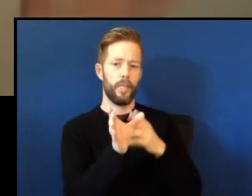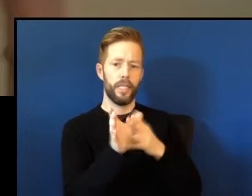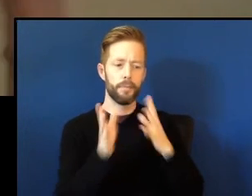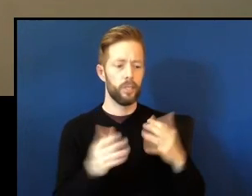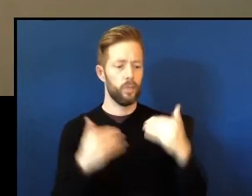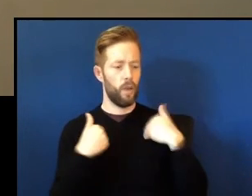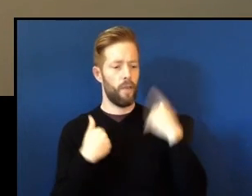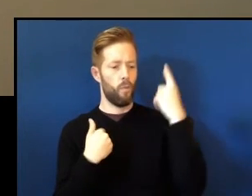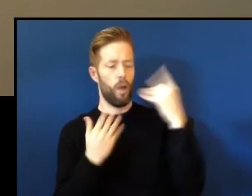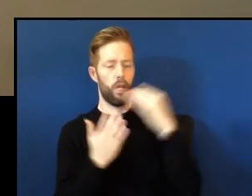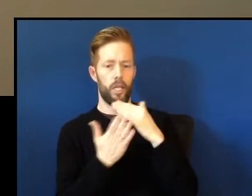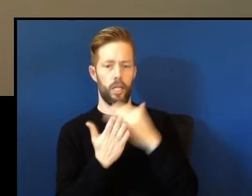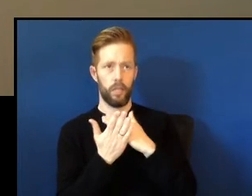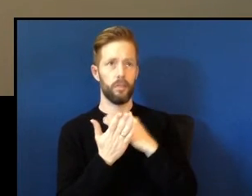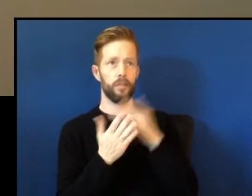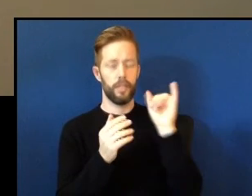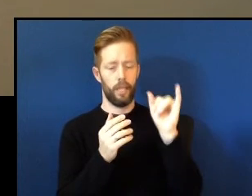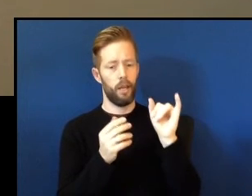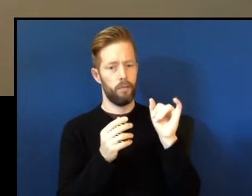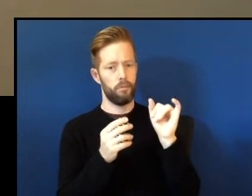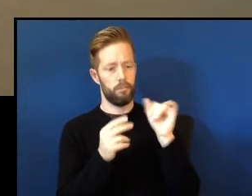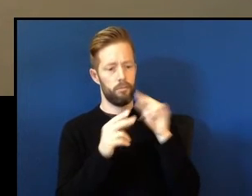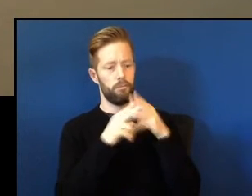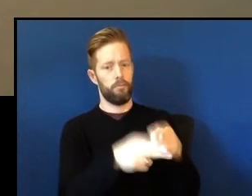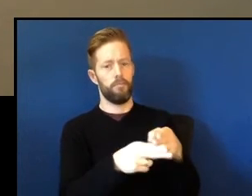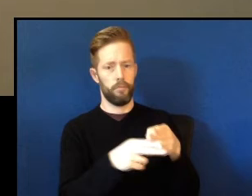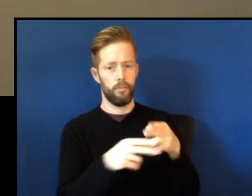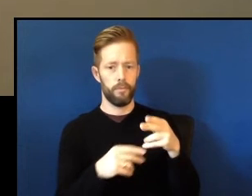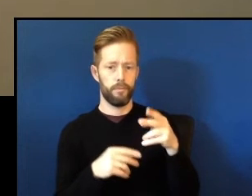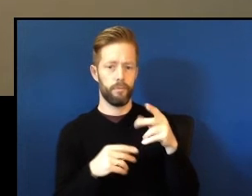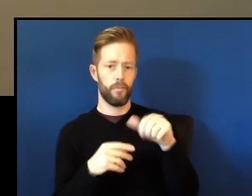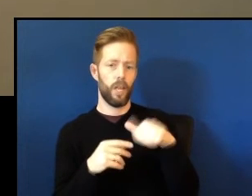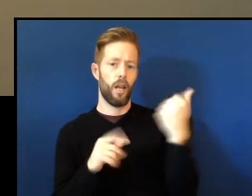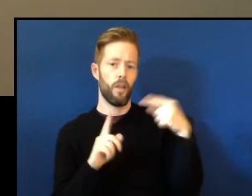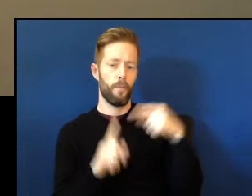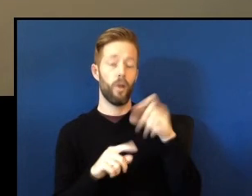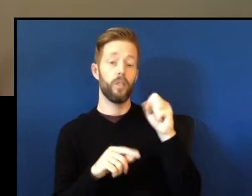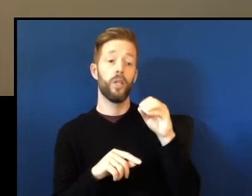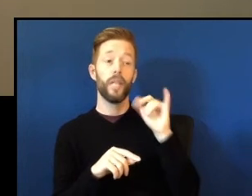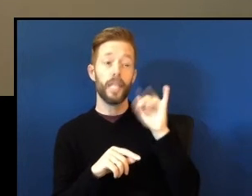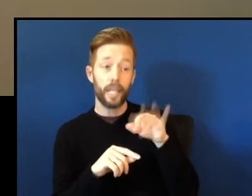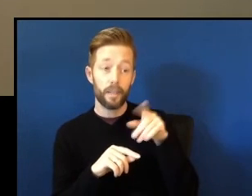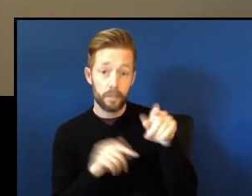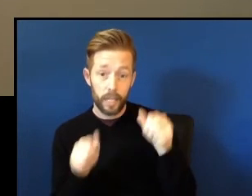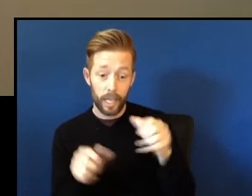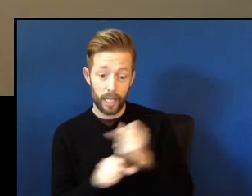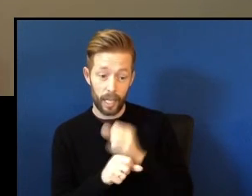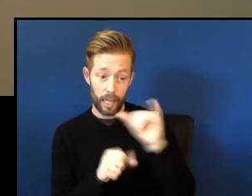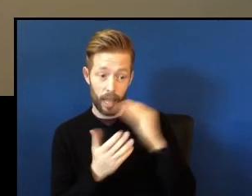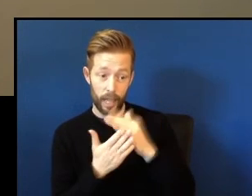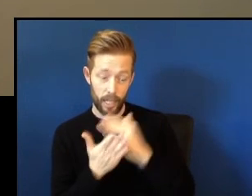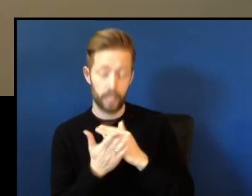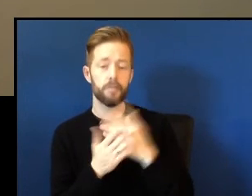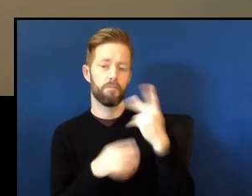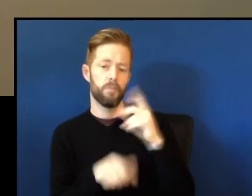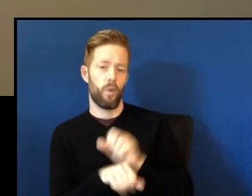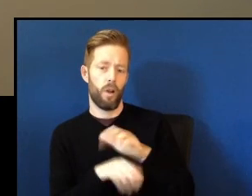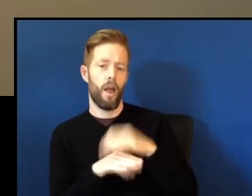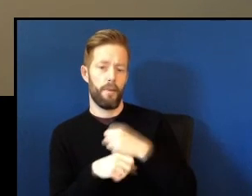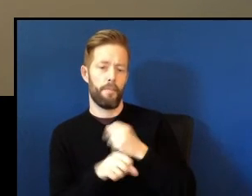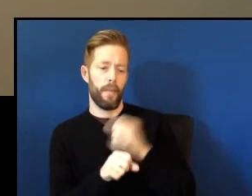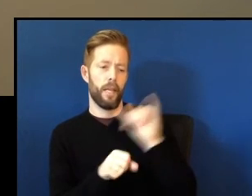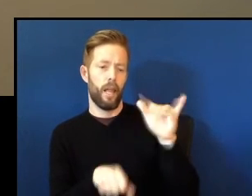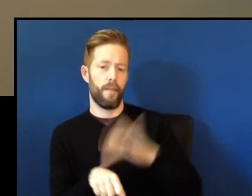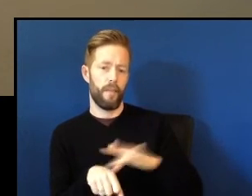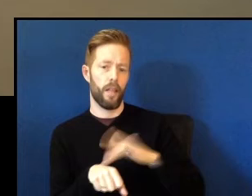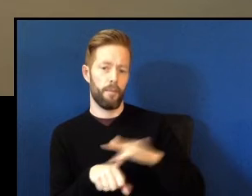to kind of have one list that we can refer back to at another point. So if you can get us that list, then we'll work on making that